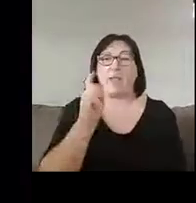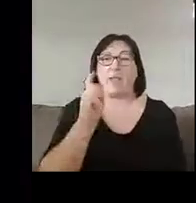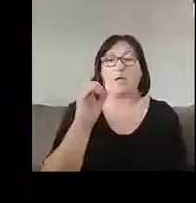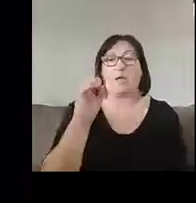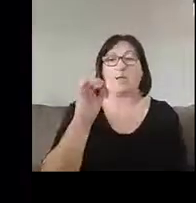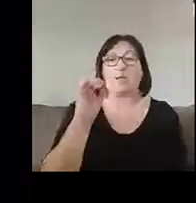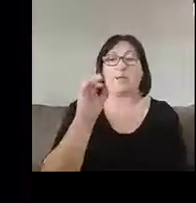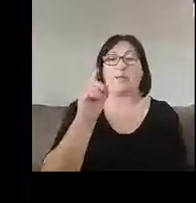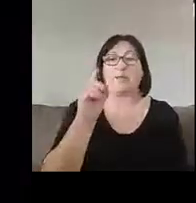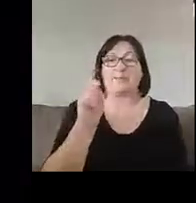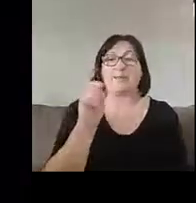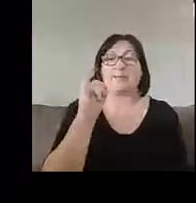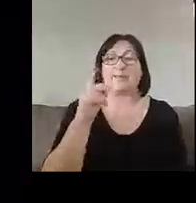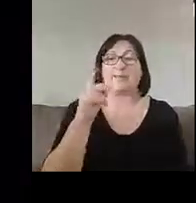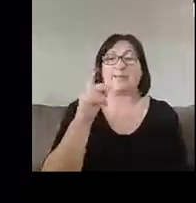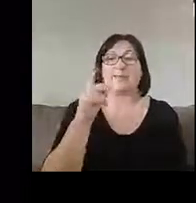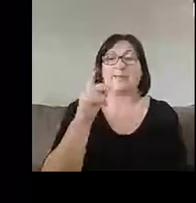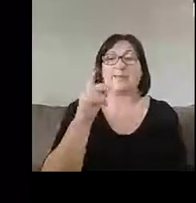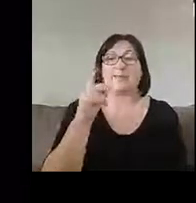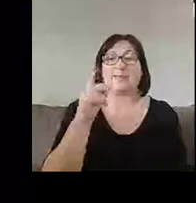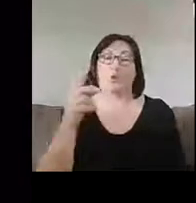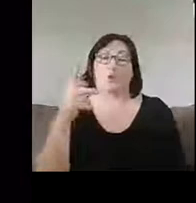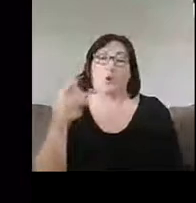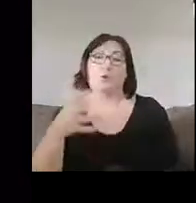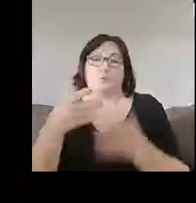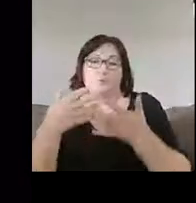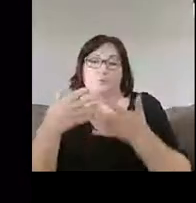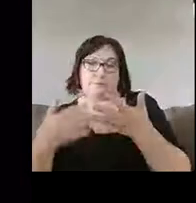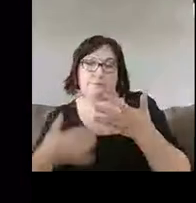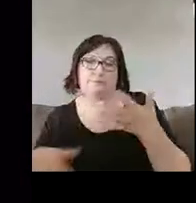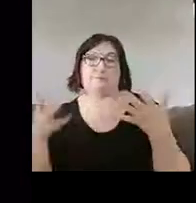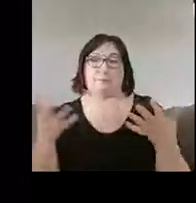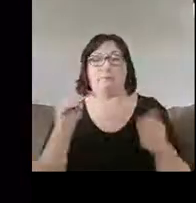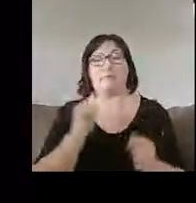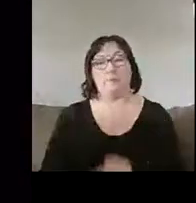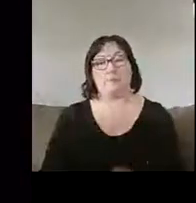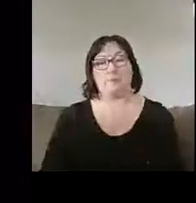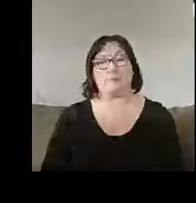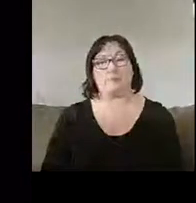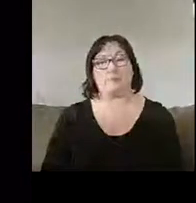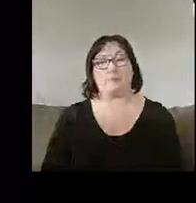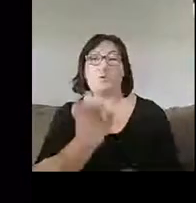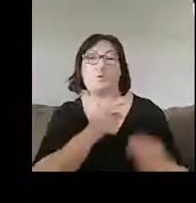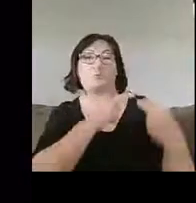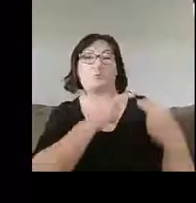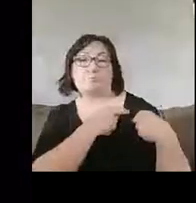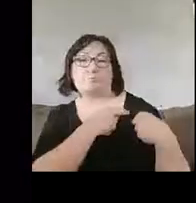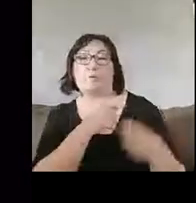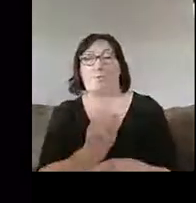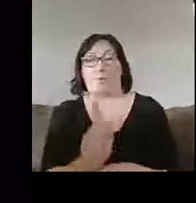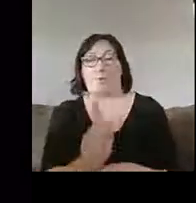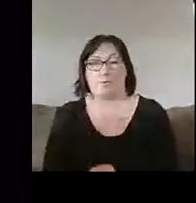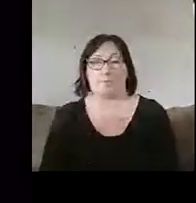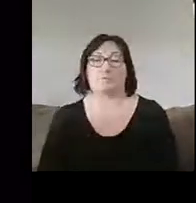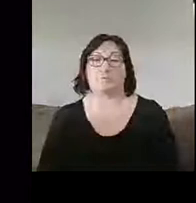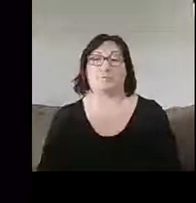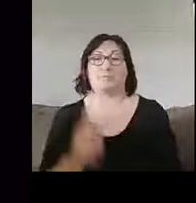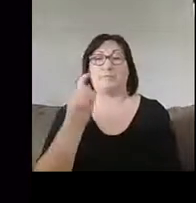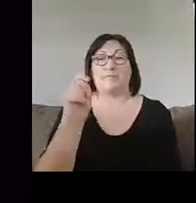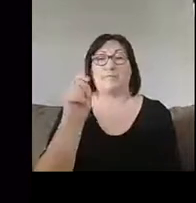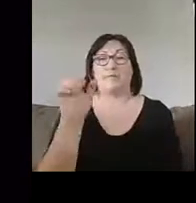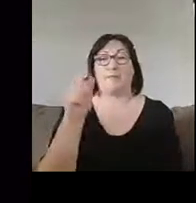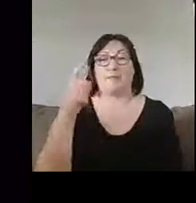of income. Now, what is my obligation as a taxpayer? The tax law changed in 2010, where